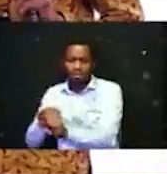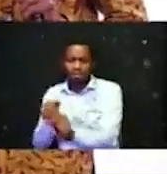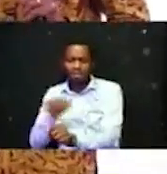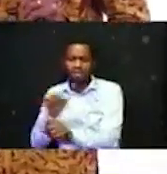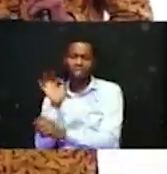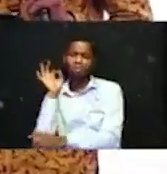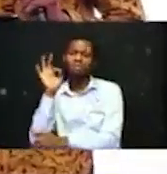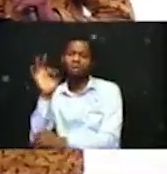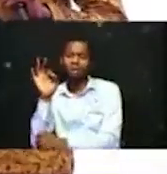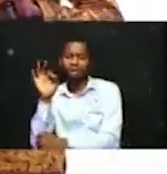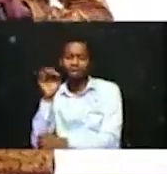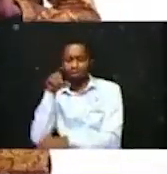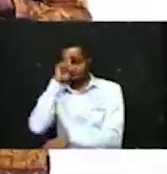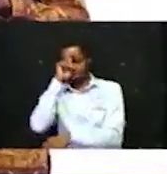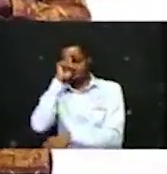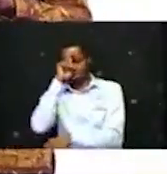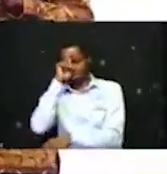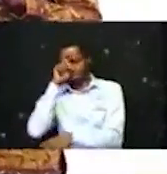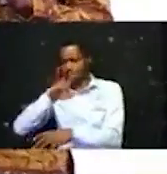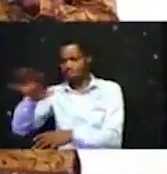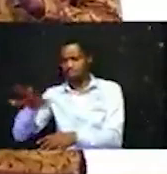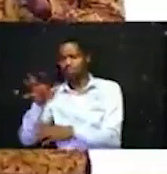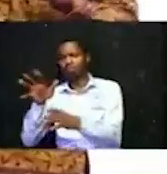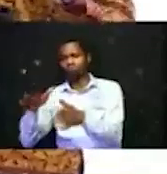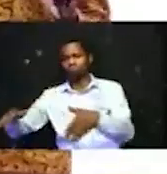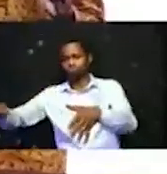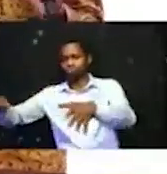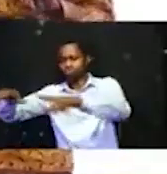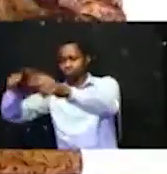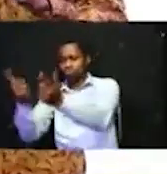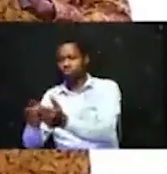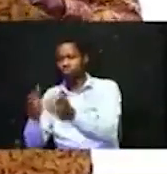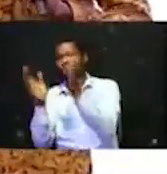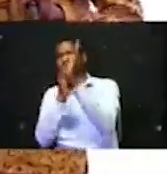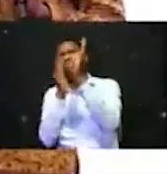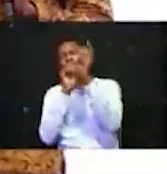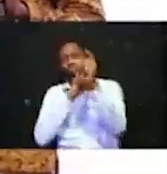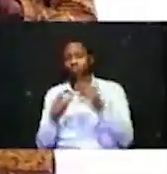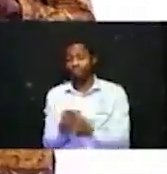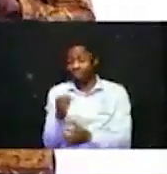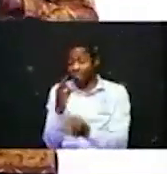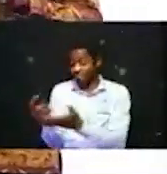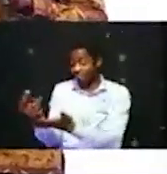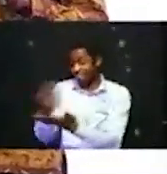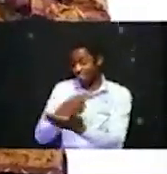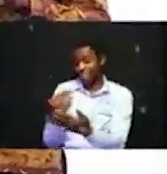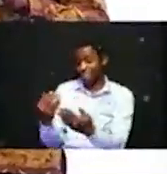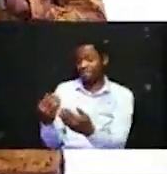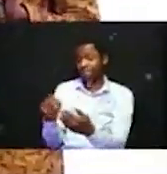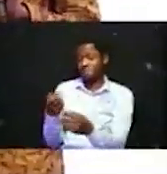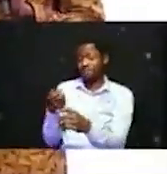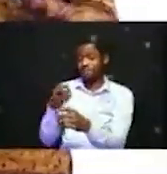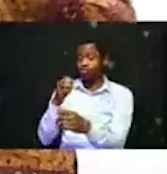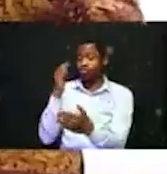hye onyankopon ani onyam. Turn from evil and do good. Bomodi atwe ho fi bone ho na ye papa. And the people will praise God because of